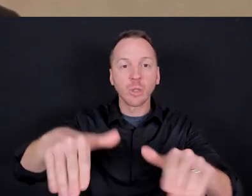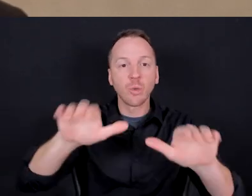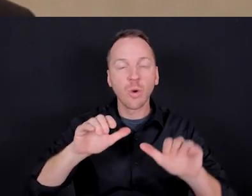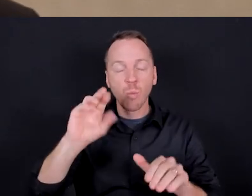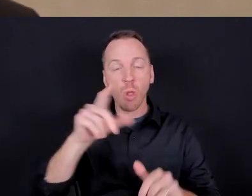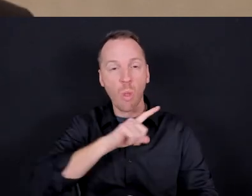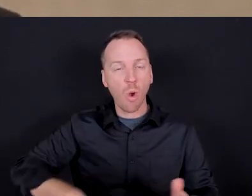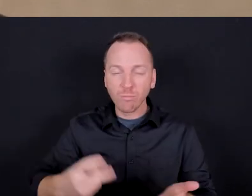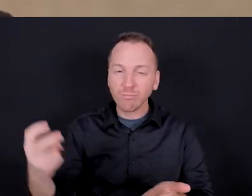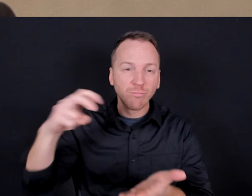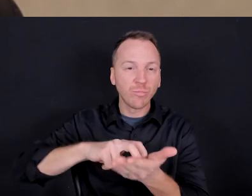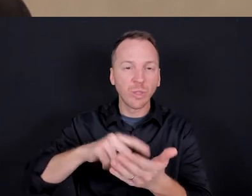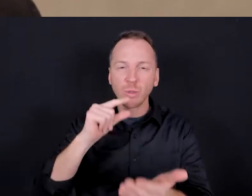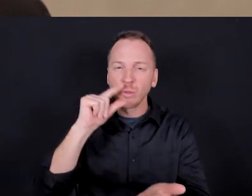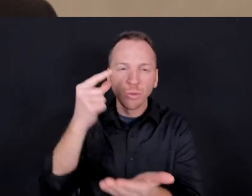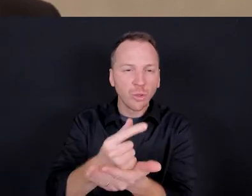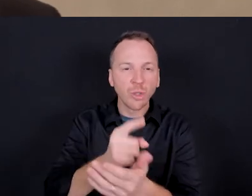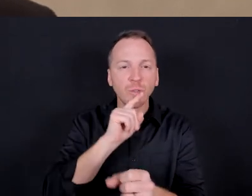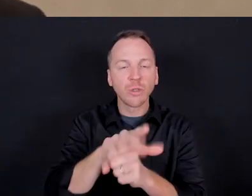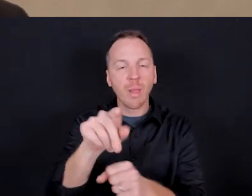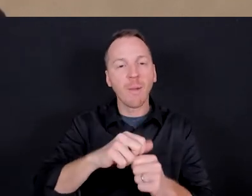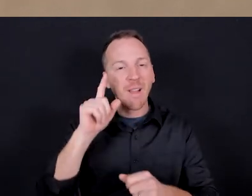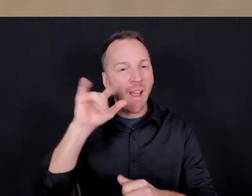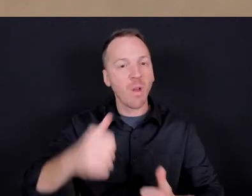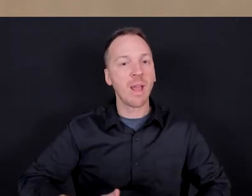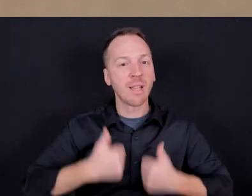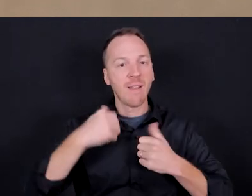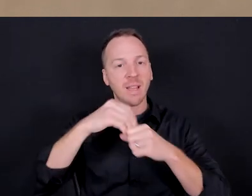risen Lord assures them of everlasting life in heaven.